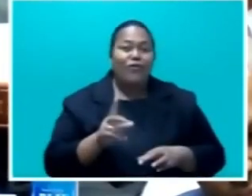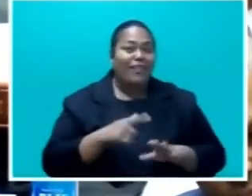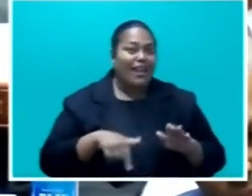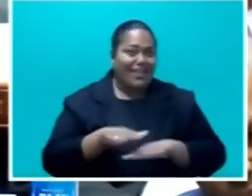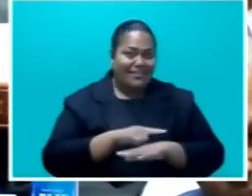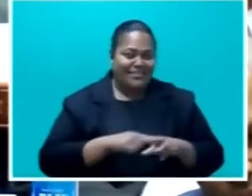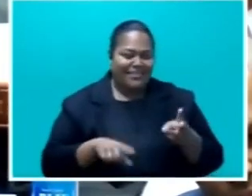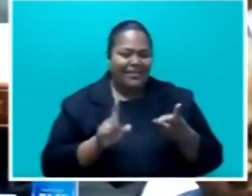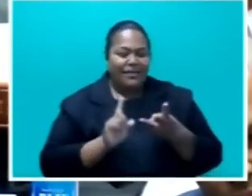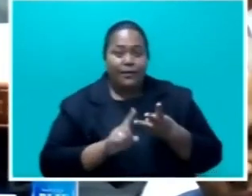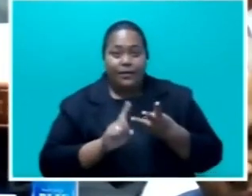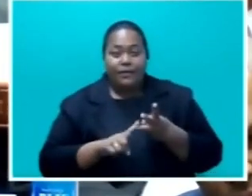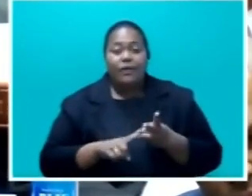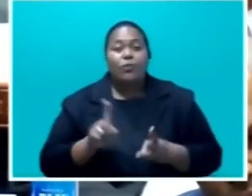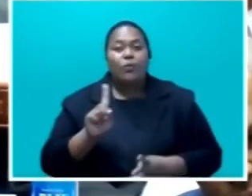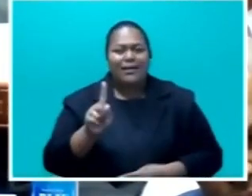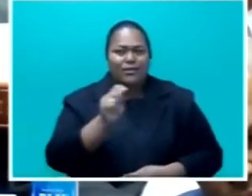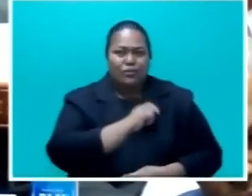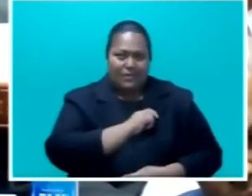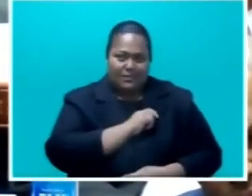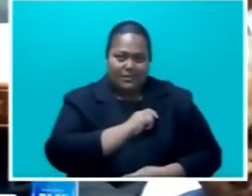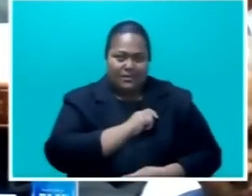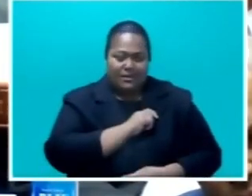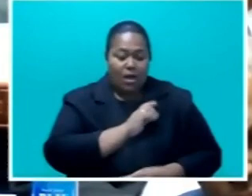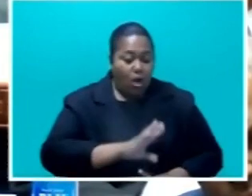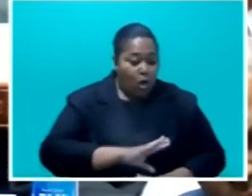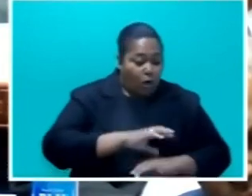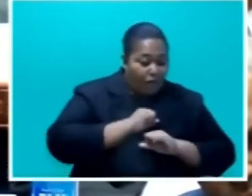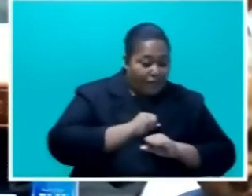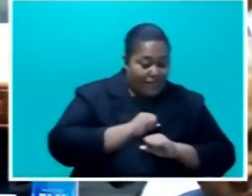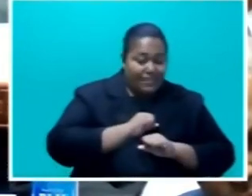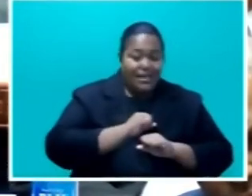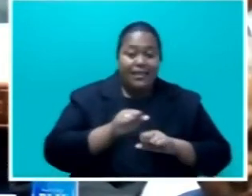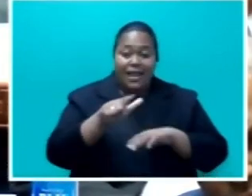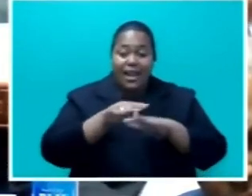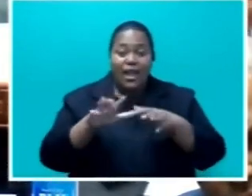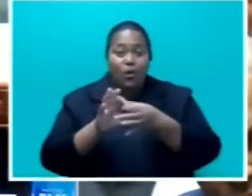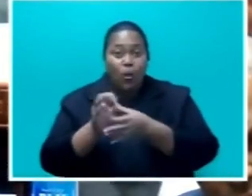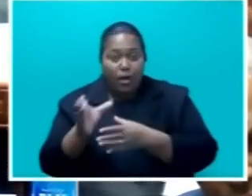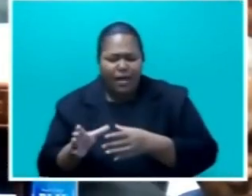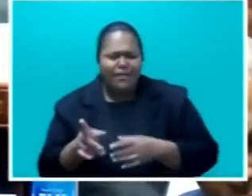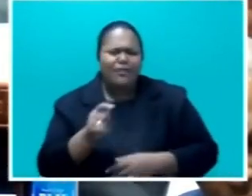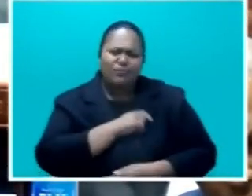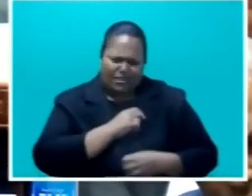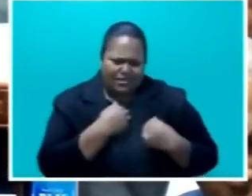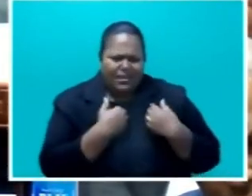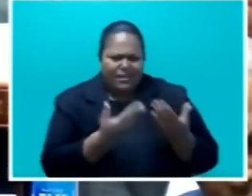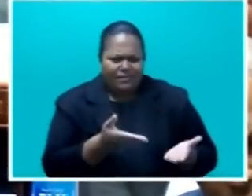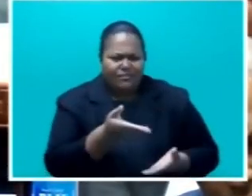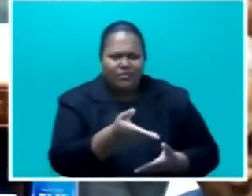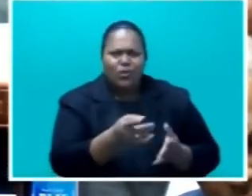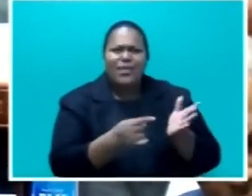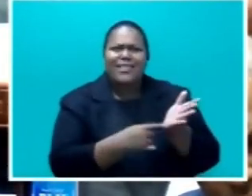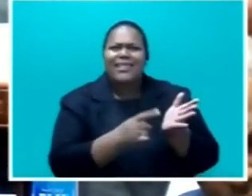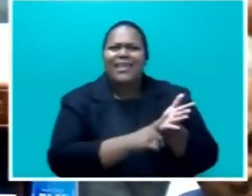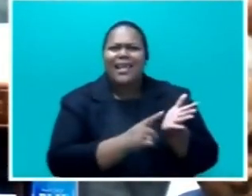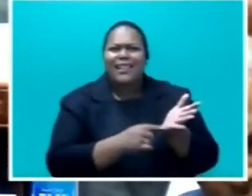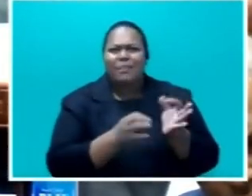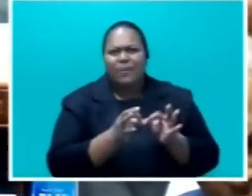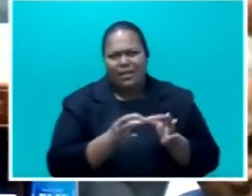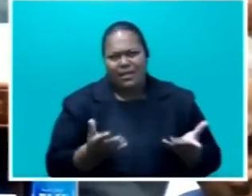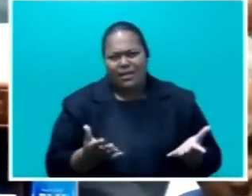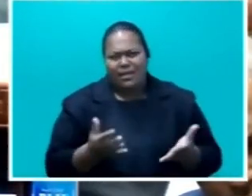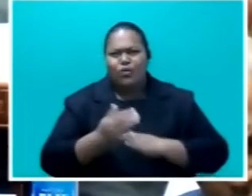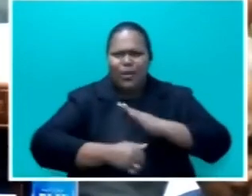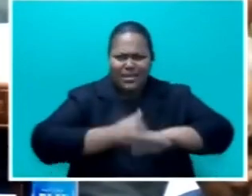trust. With confidence, gained the landowners, gave their trust and consent to the enactment to establish